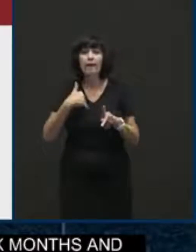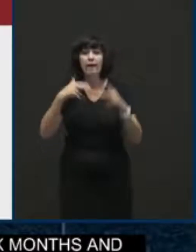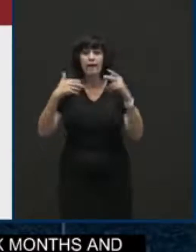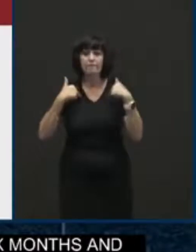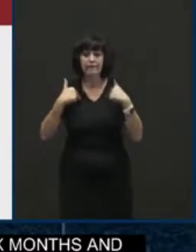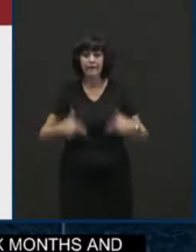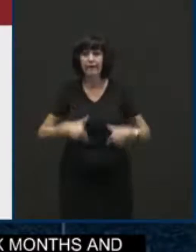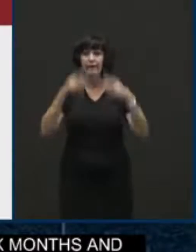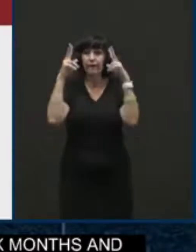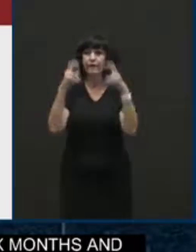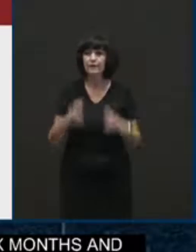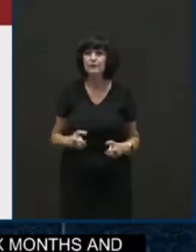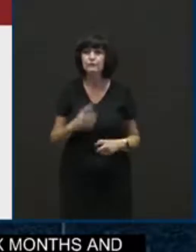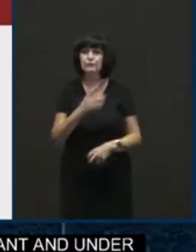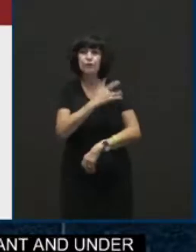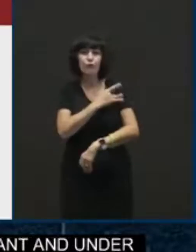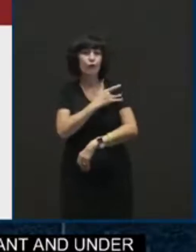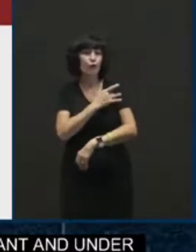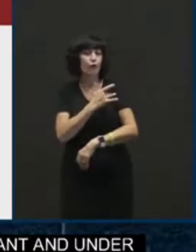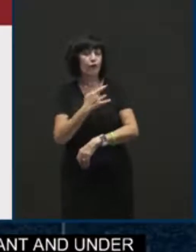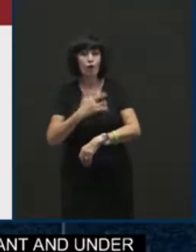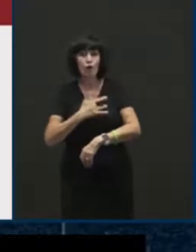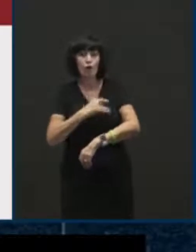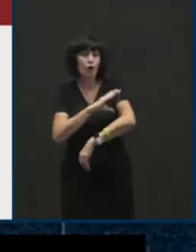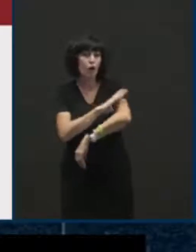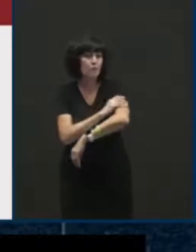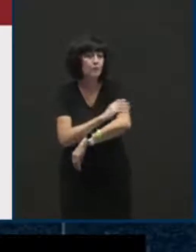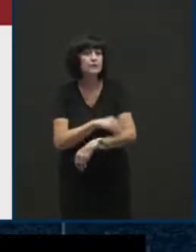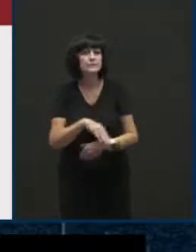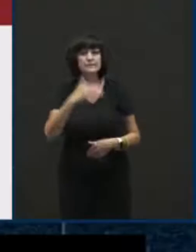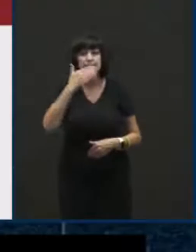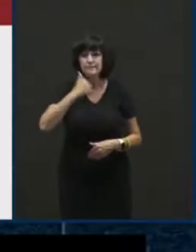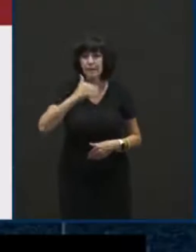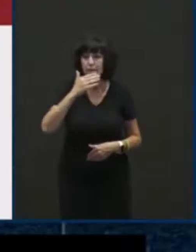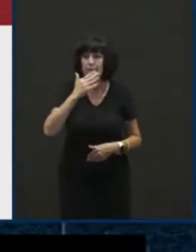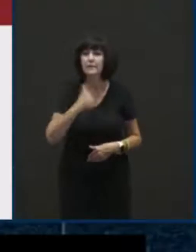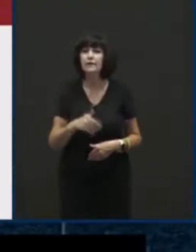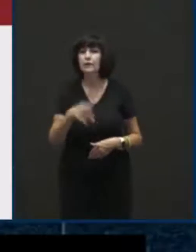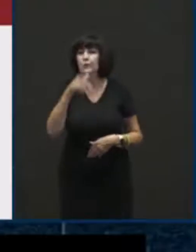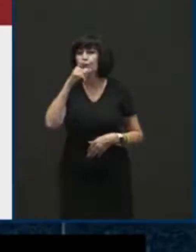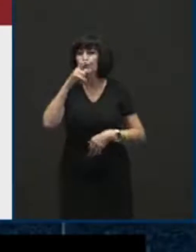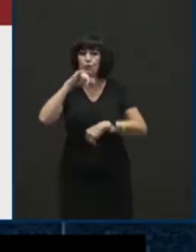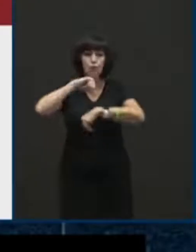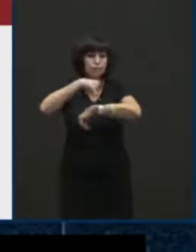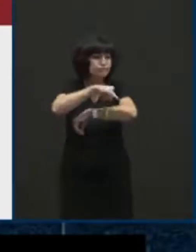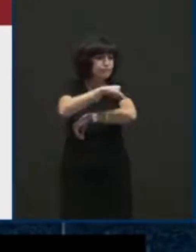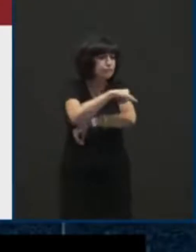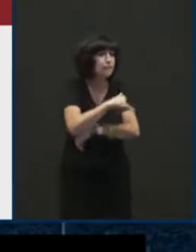diabetes and cardiovascular disease and obesity and people with immunosuppression.